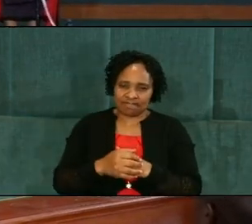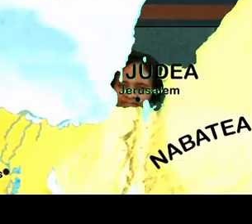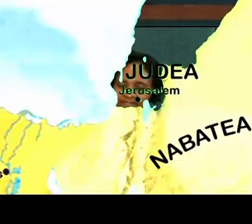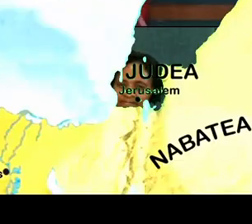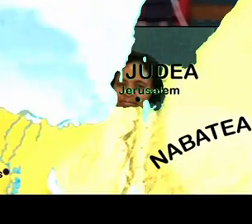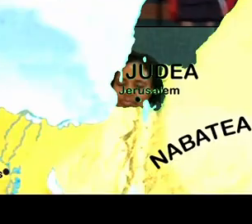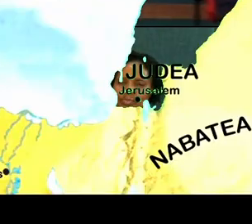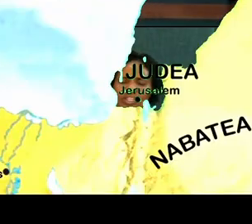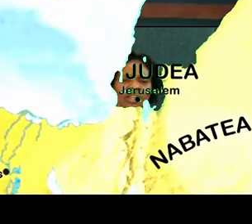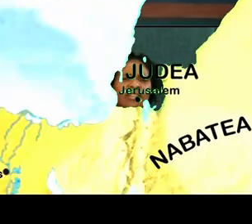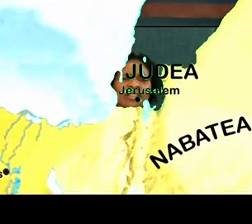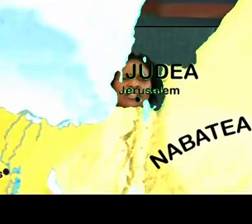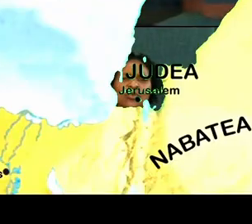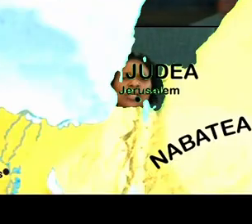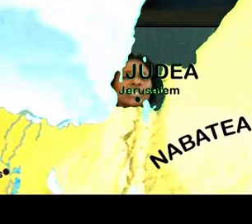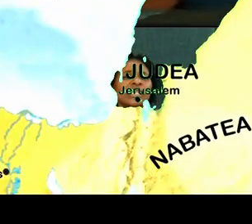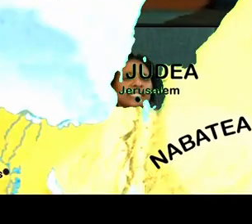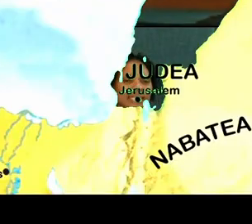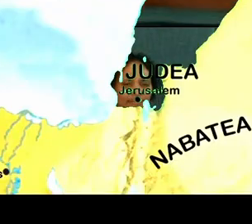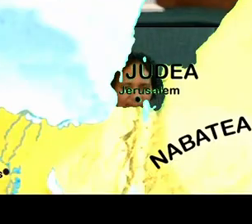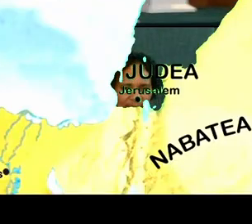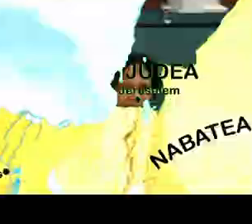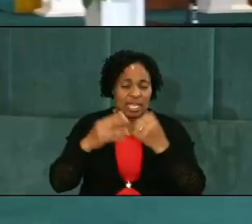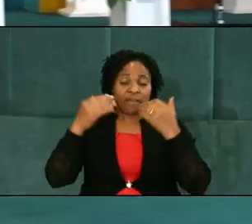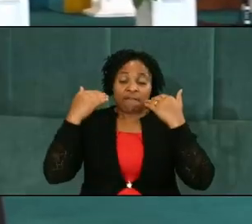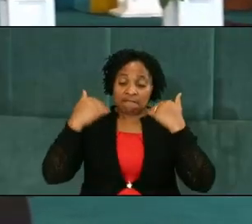These were seven